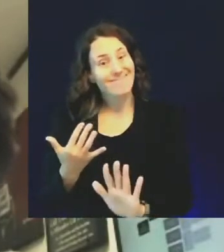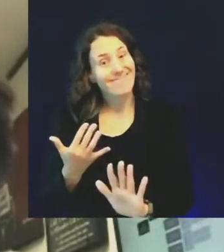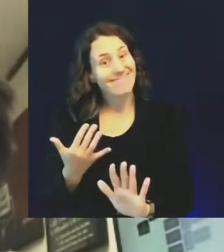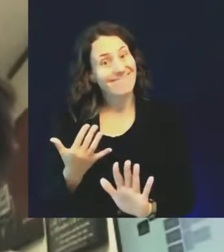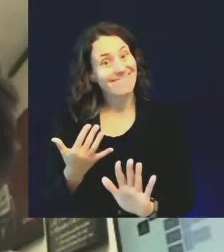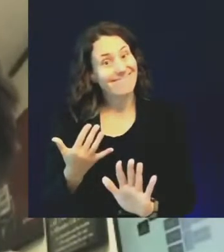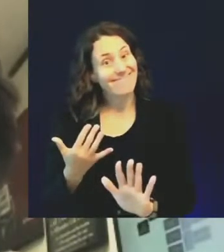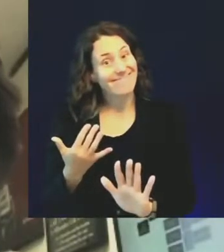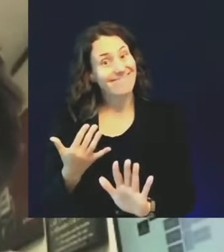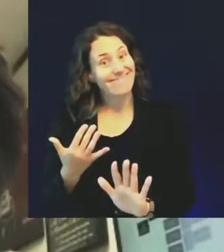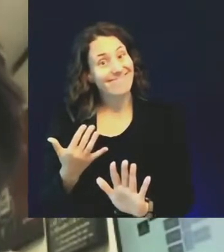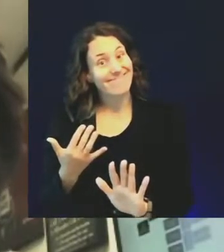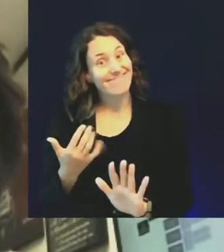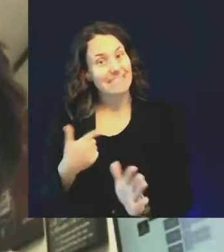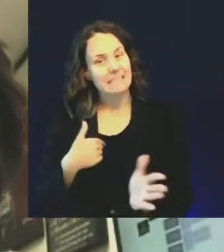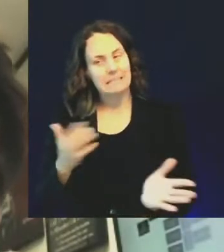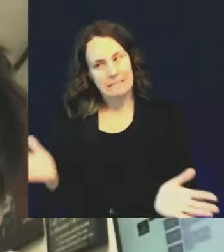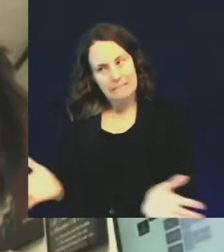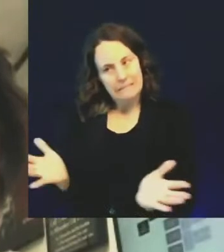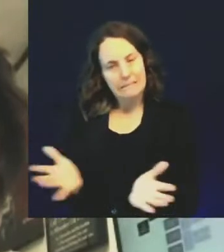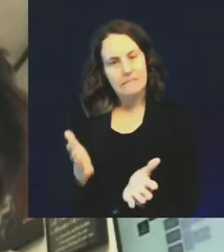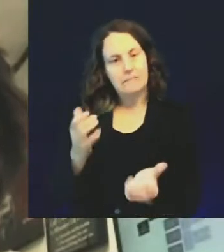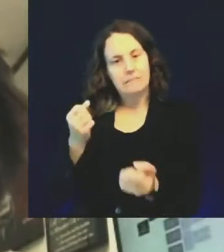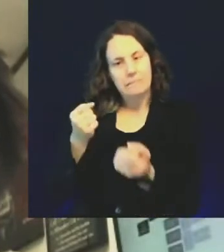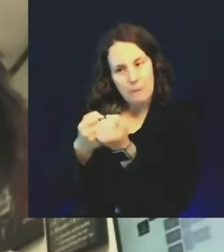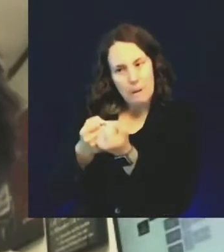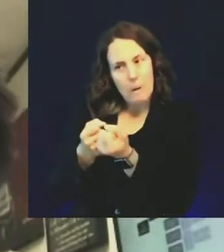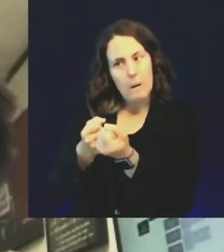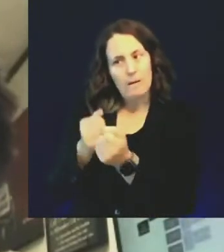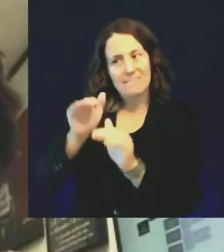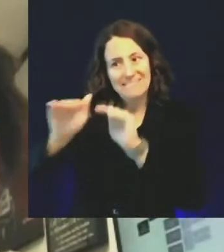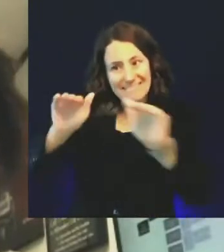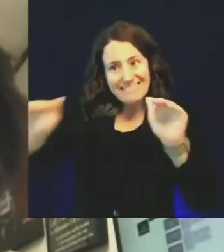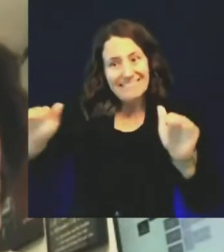giving vaccinations in primary care providers and creating